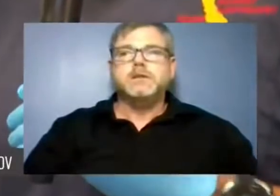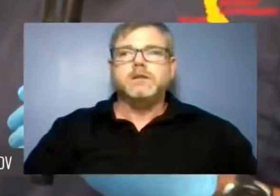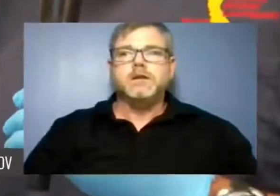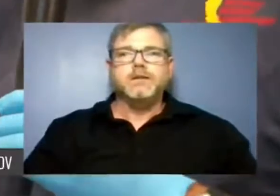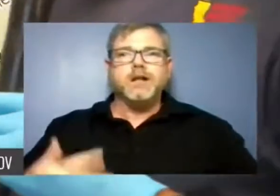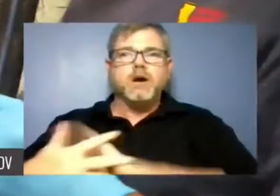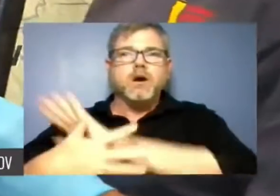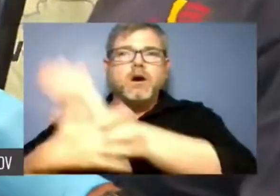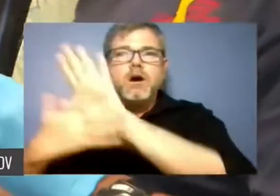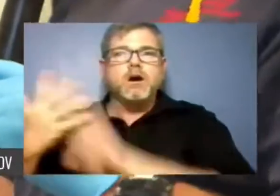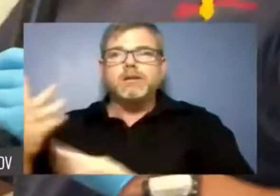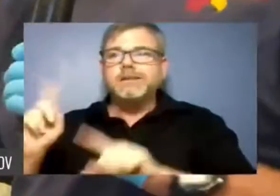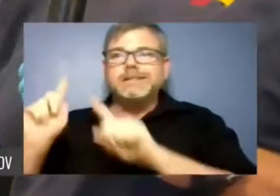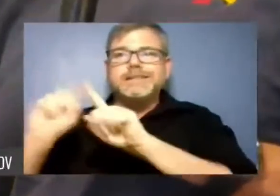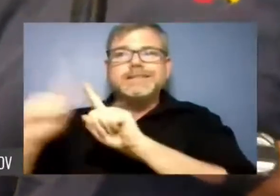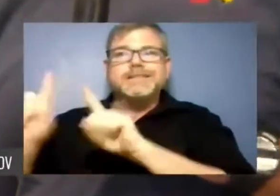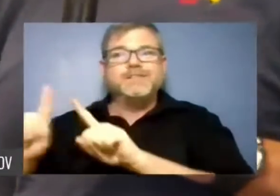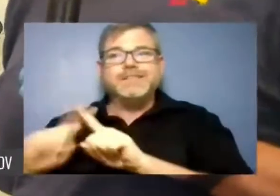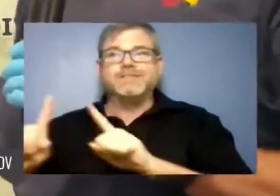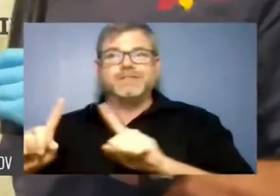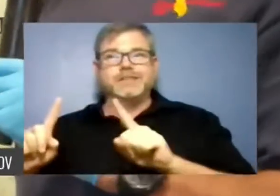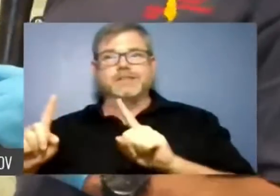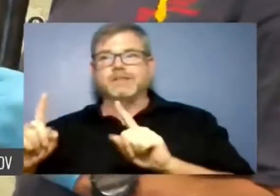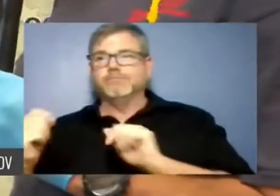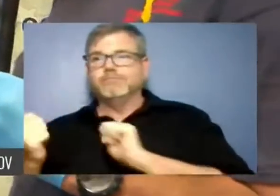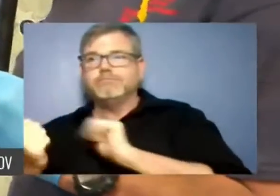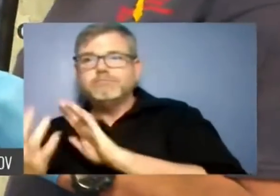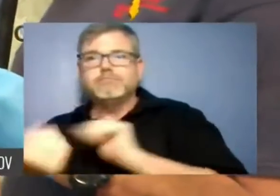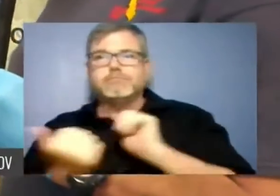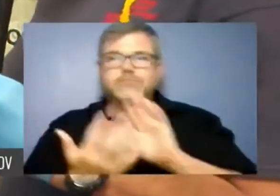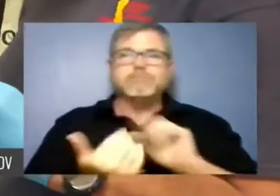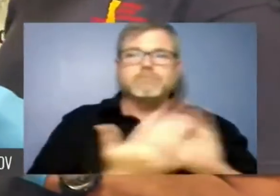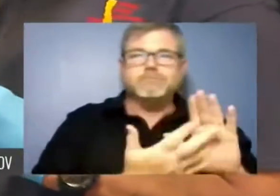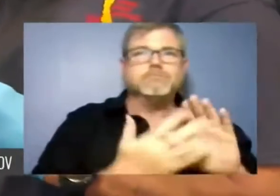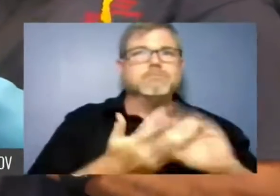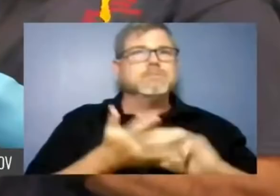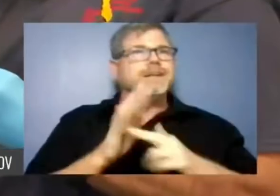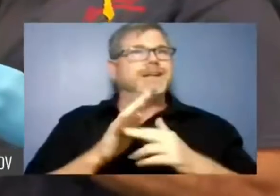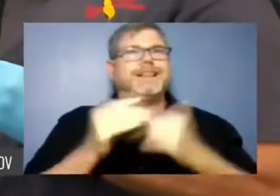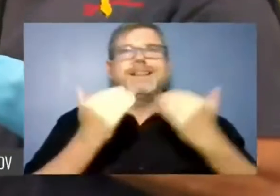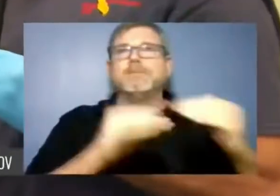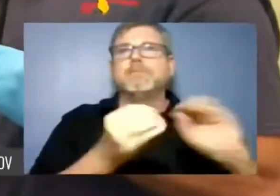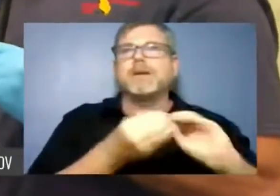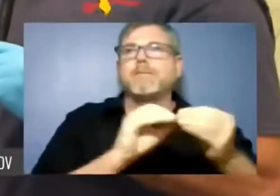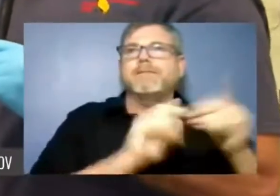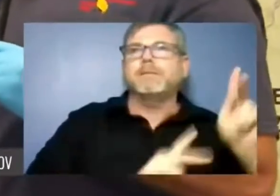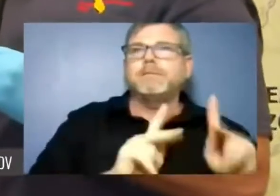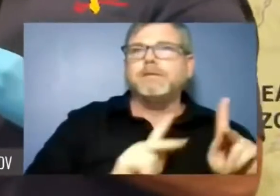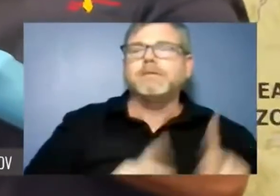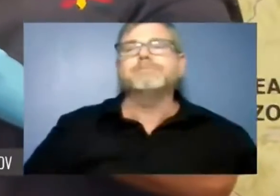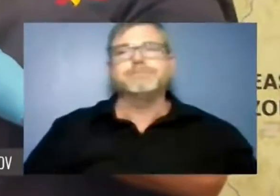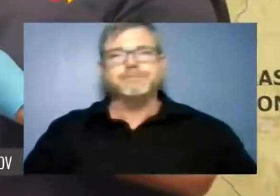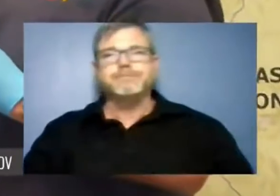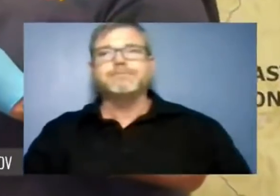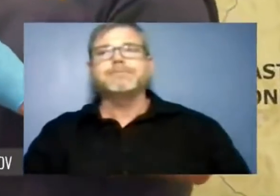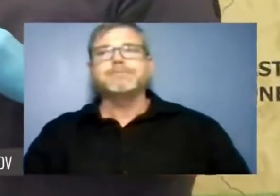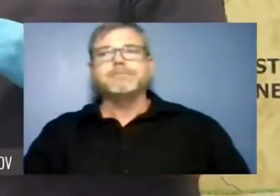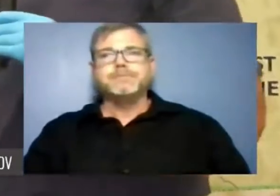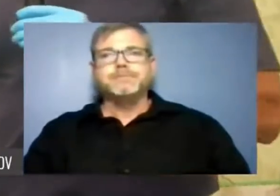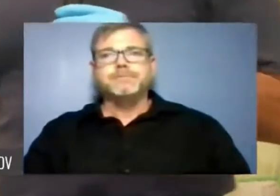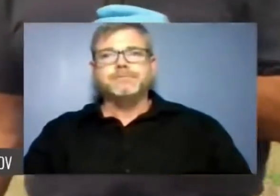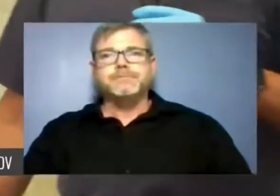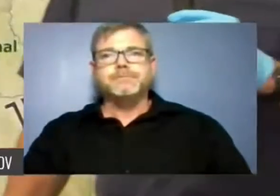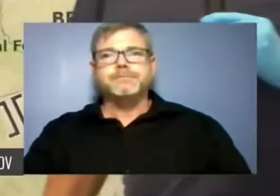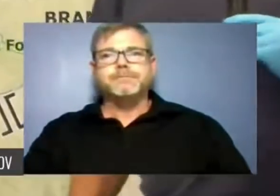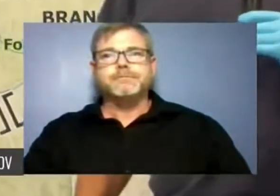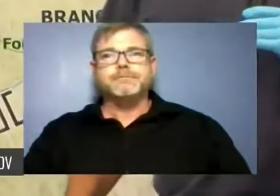everything that has happened over the course of the last month on this fire. All the way back, we continue to find heat on the fire. We still have